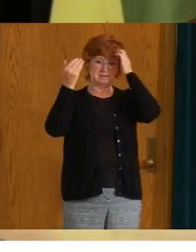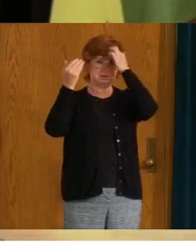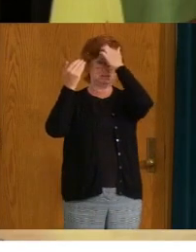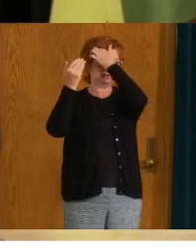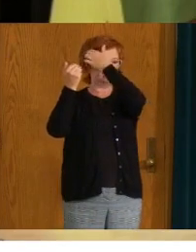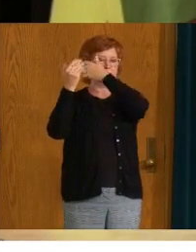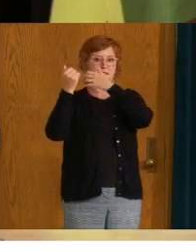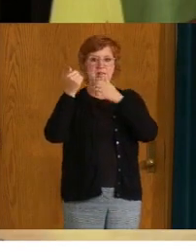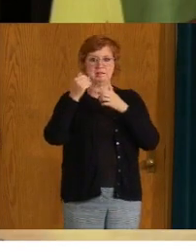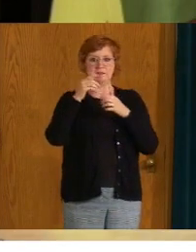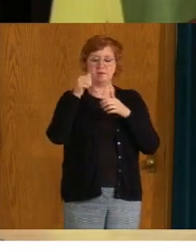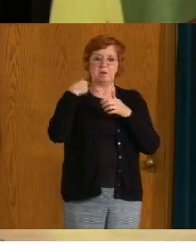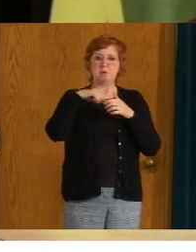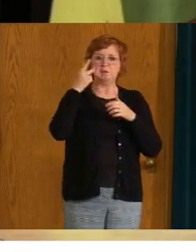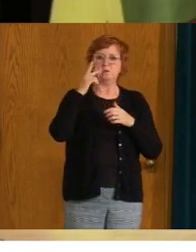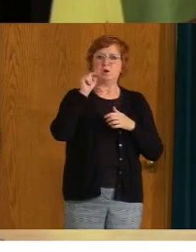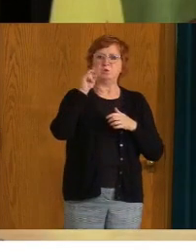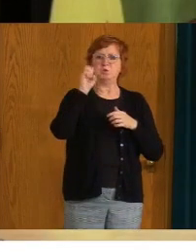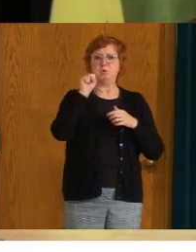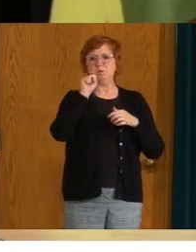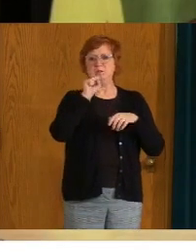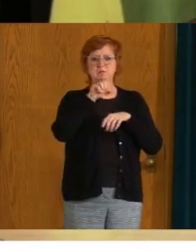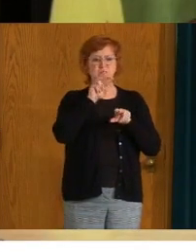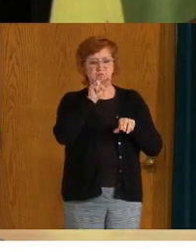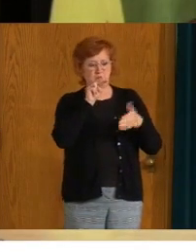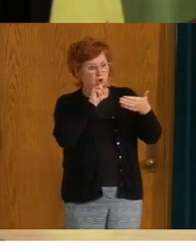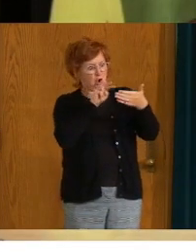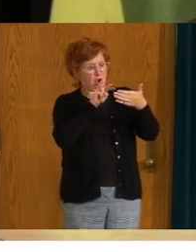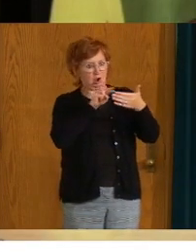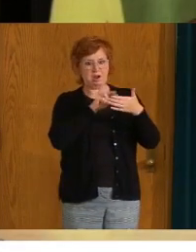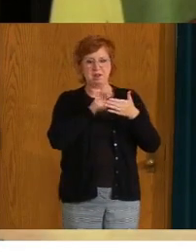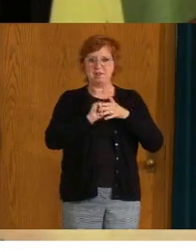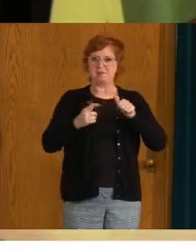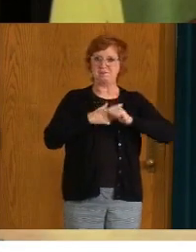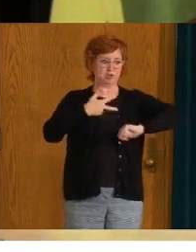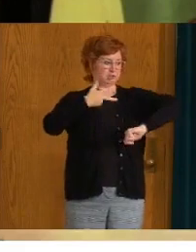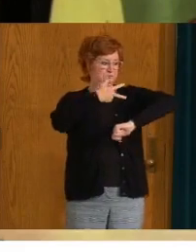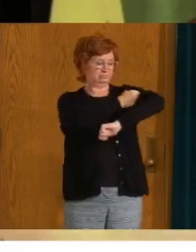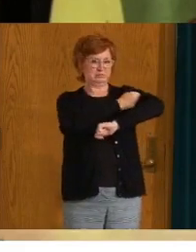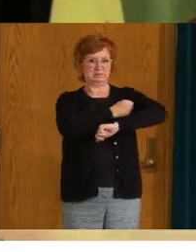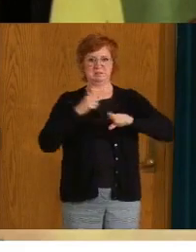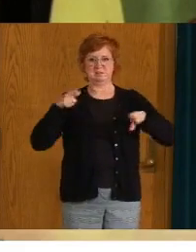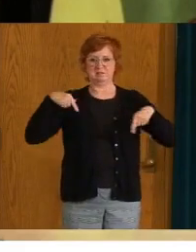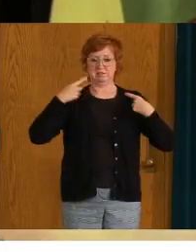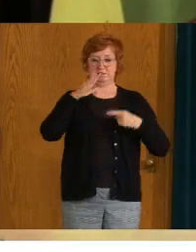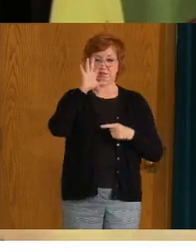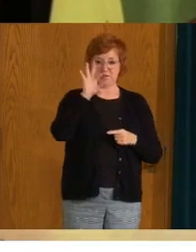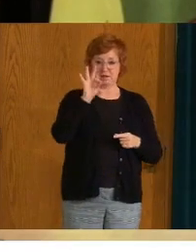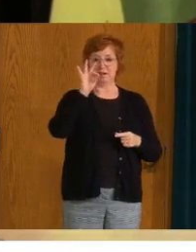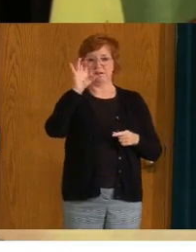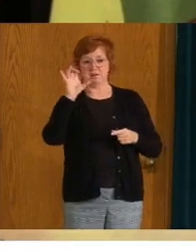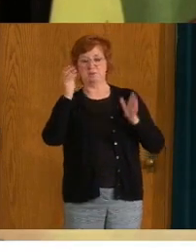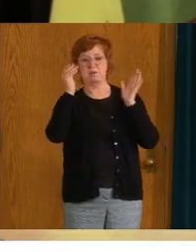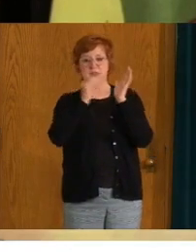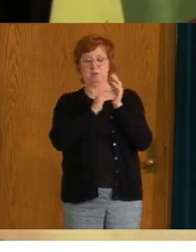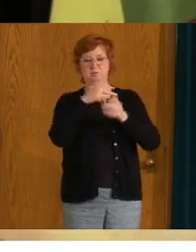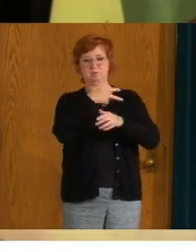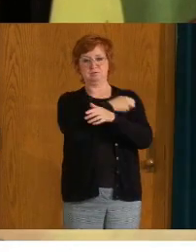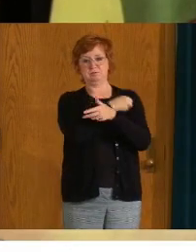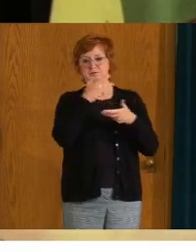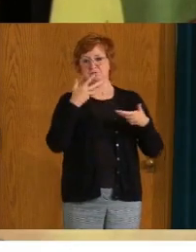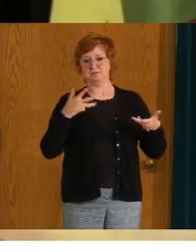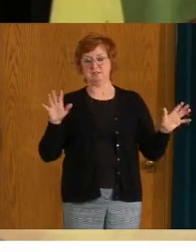months to get to 100,000 shots in this province, but today over 900,000 have been administered in the province. That's more than 800,000 shots